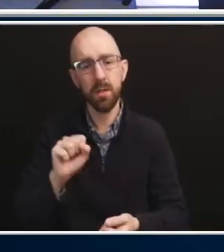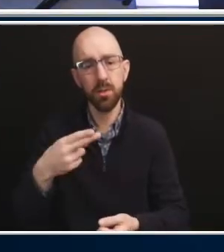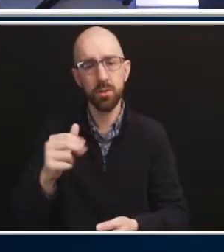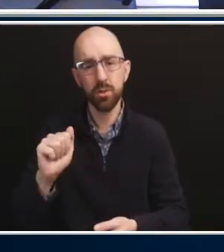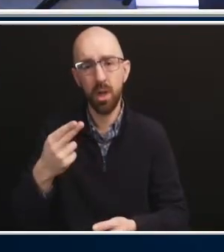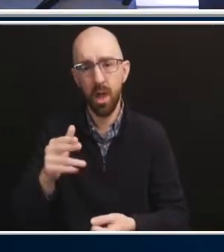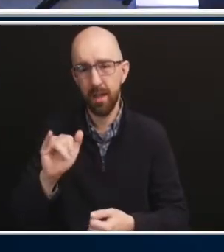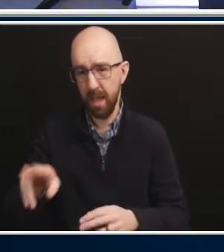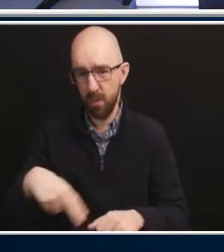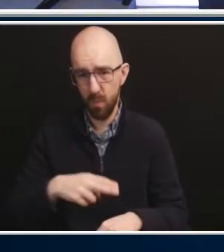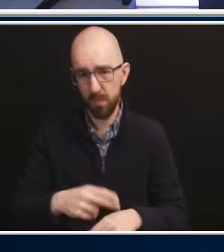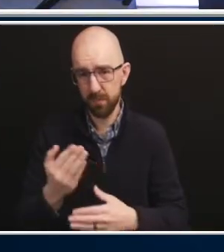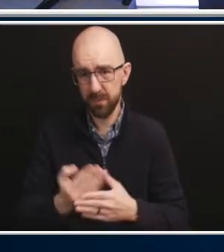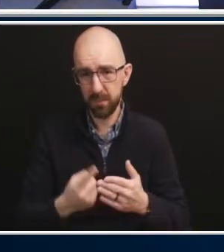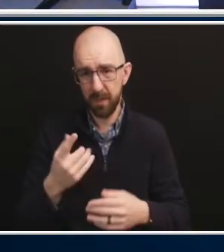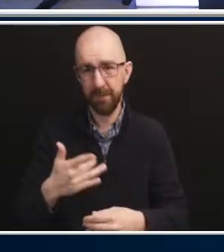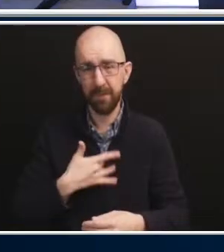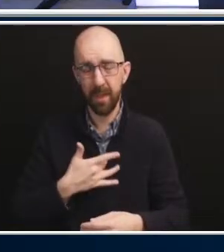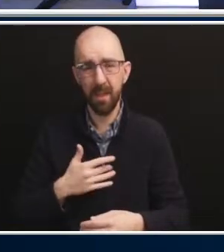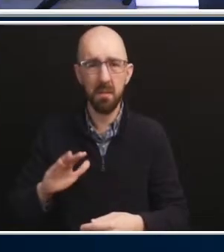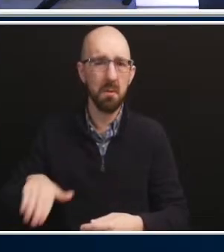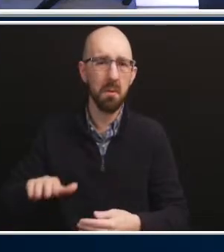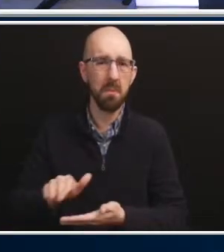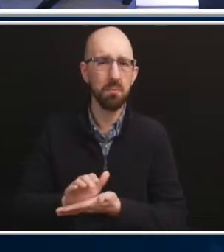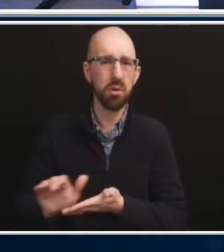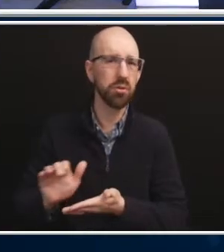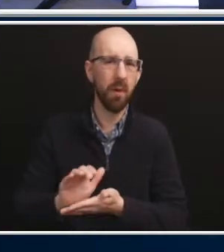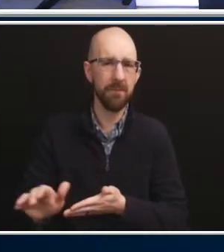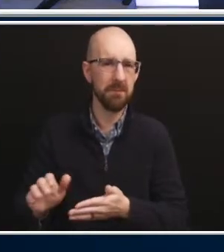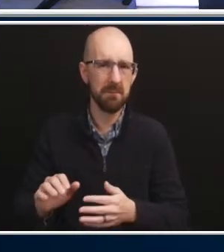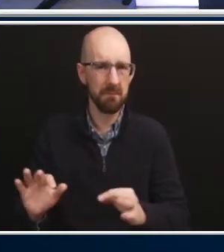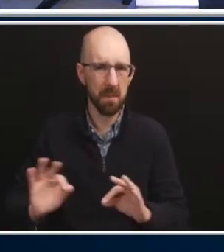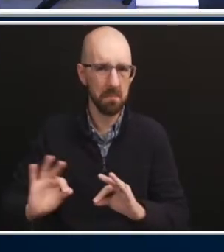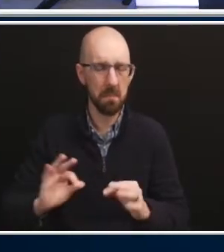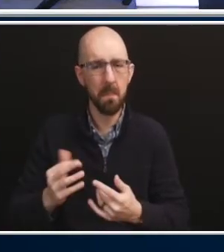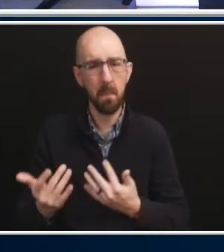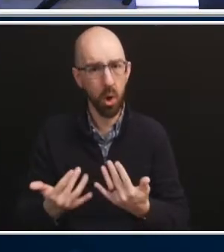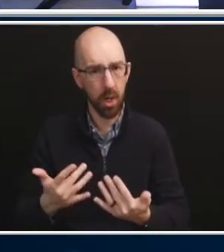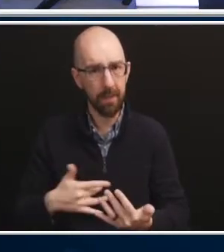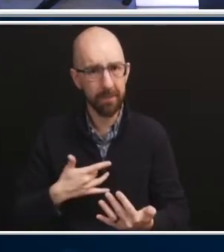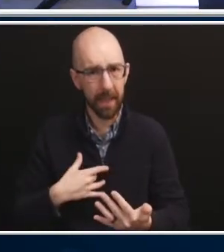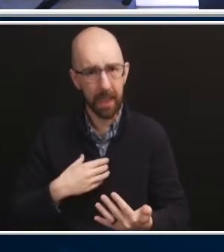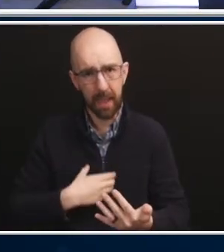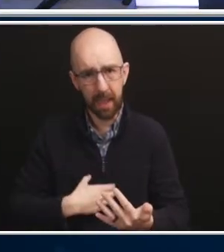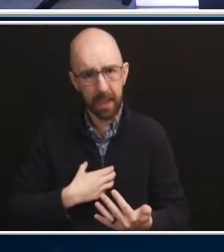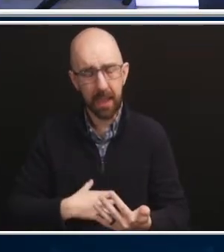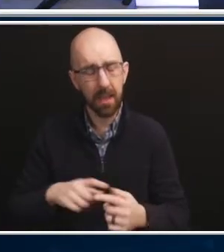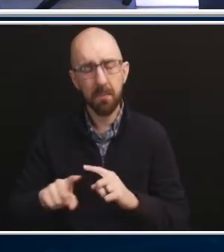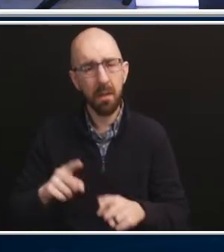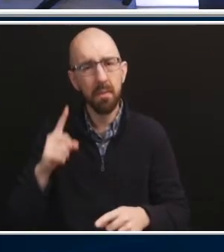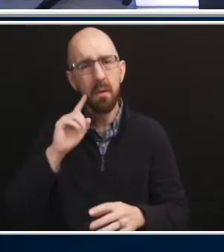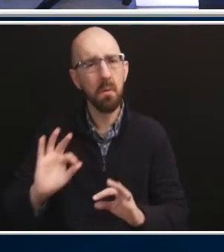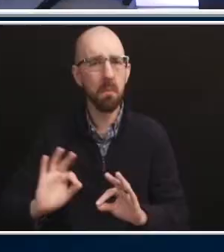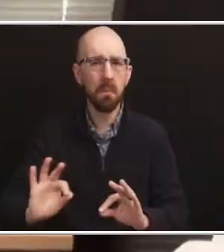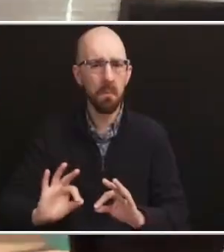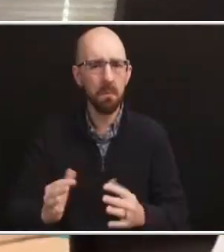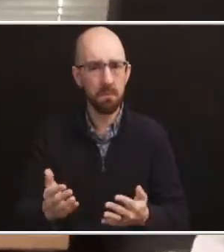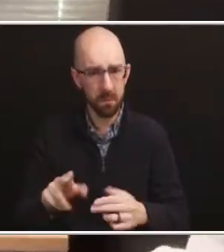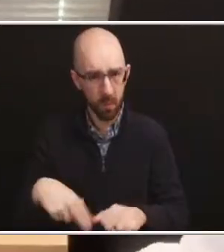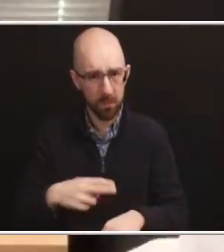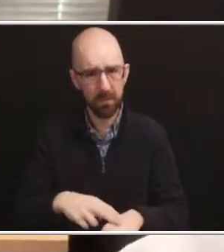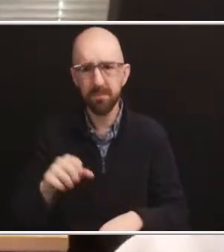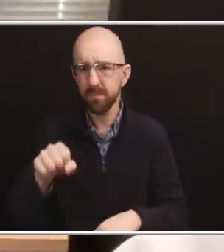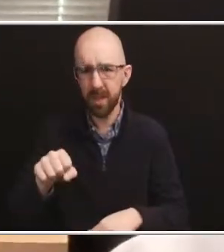to maybe brush off something like that, some type of burning sensation in their chest like that? Yeah, I